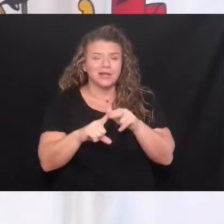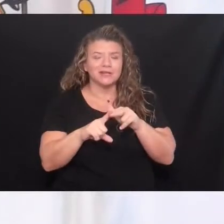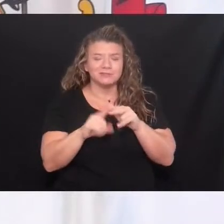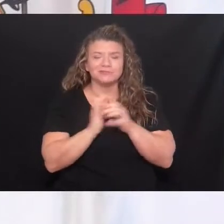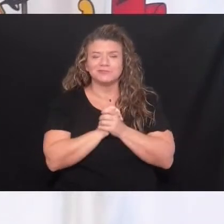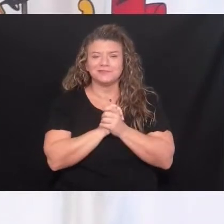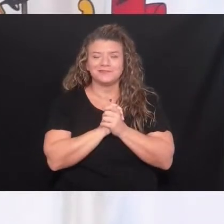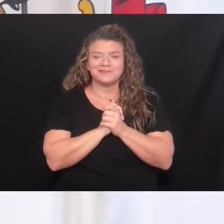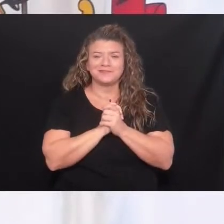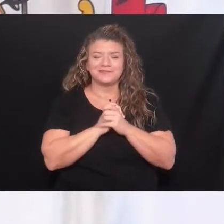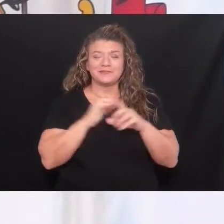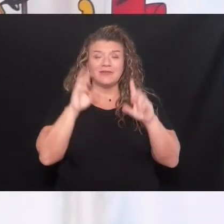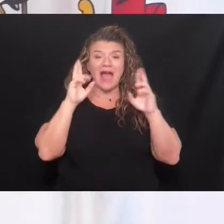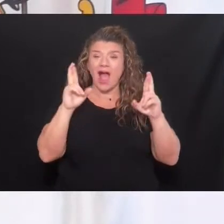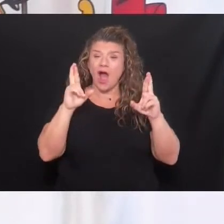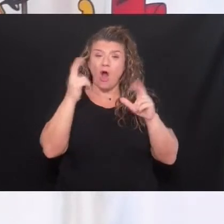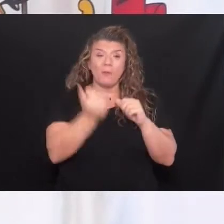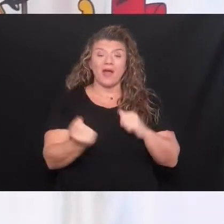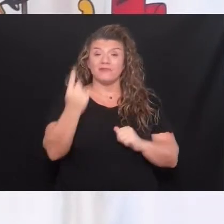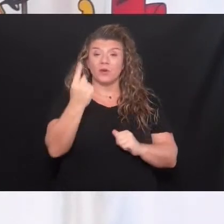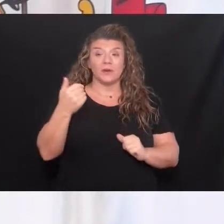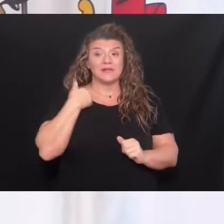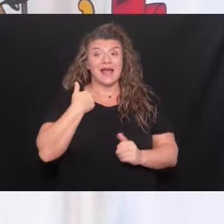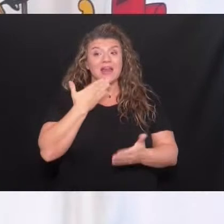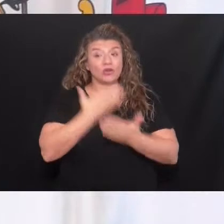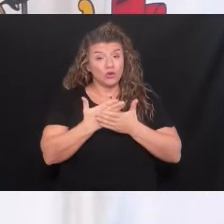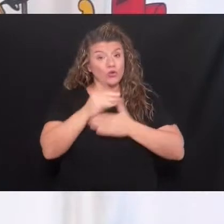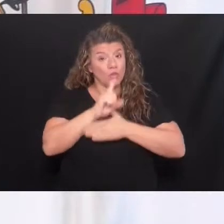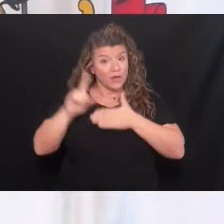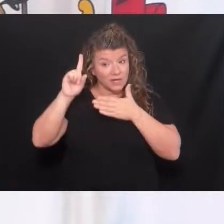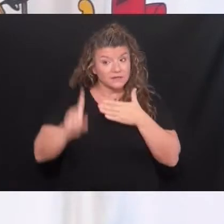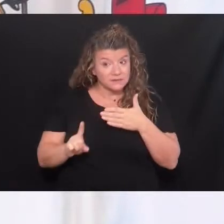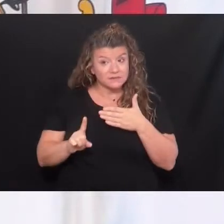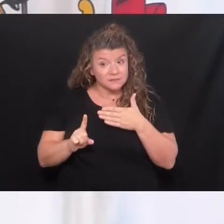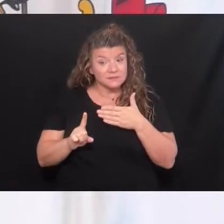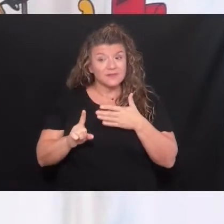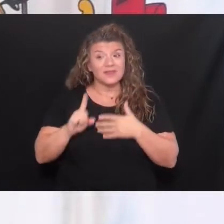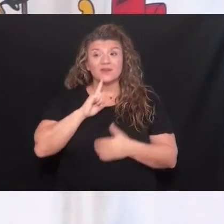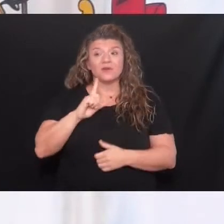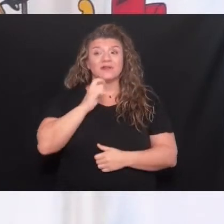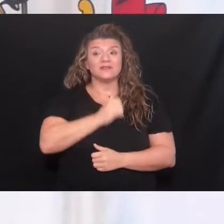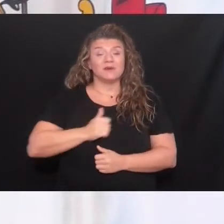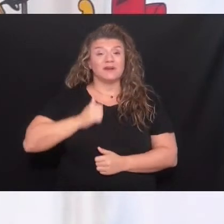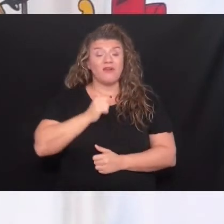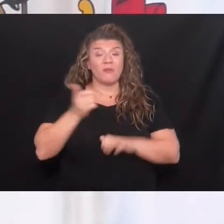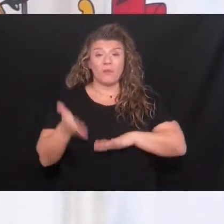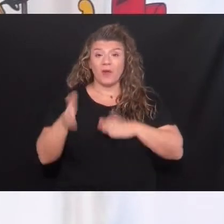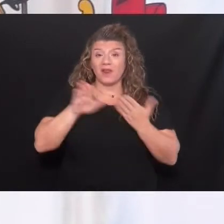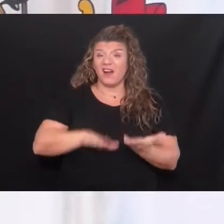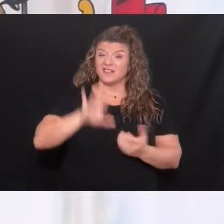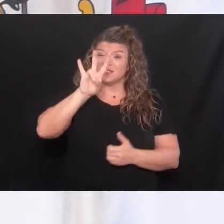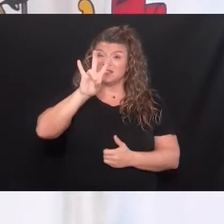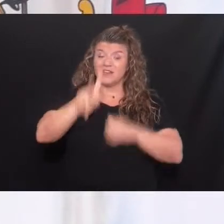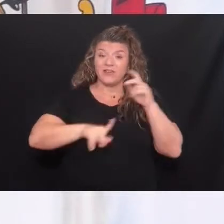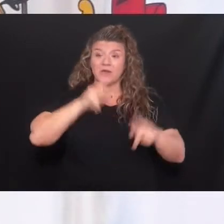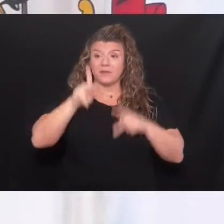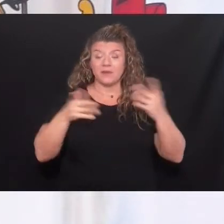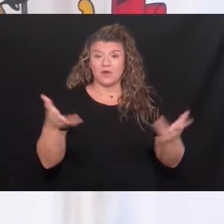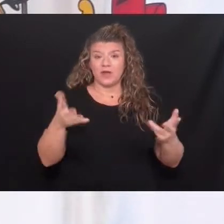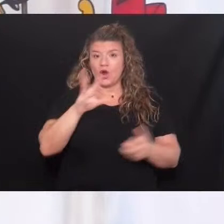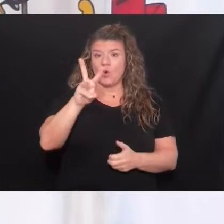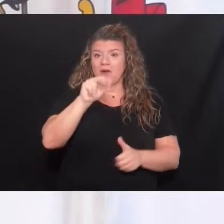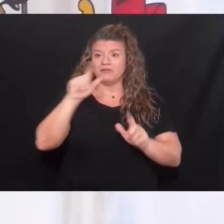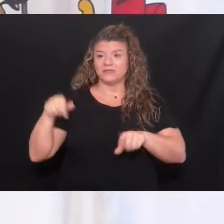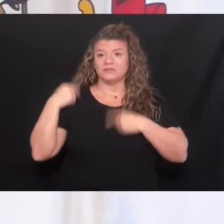I hope everyone's had a good weekend. Regretfully, we lost another 7 people in West Virginia over